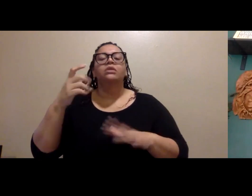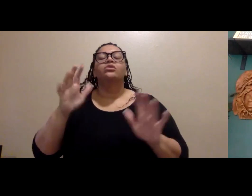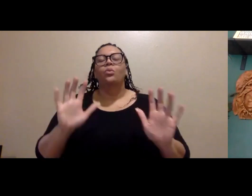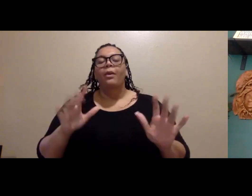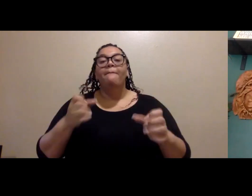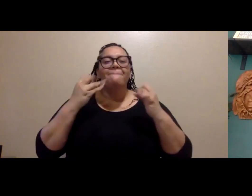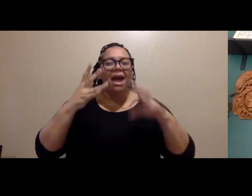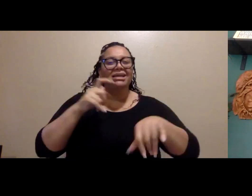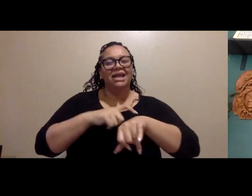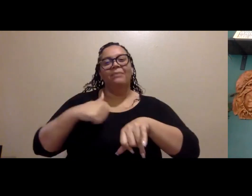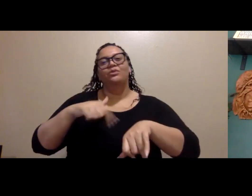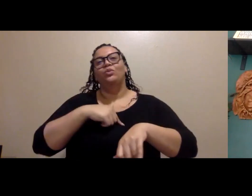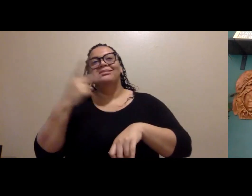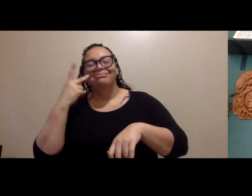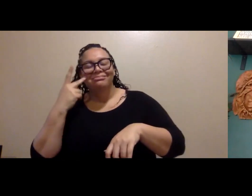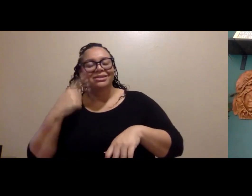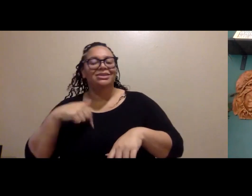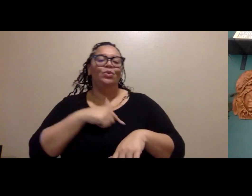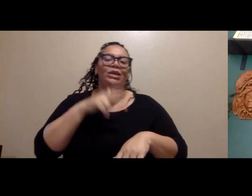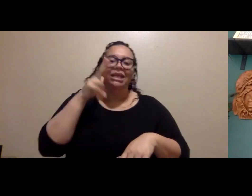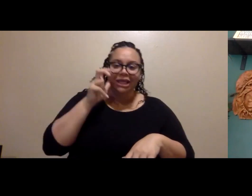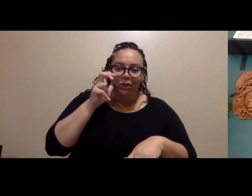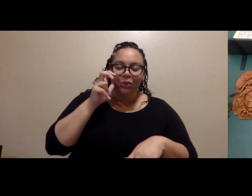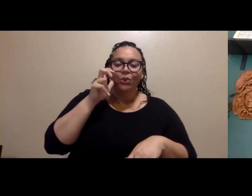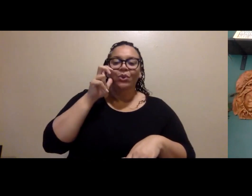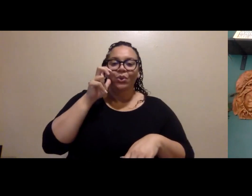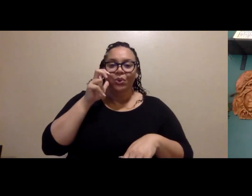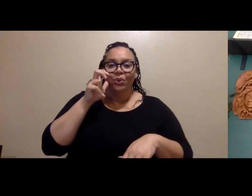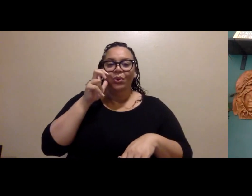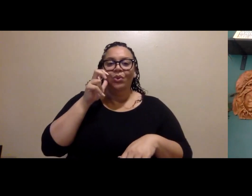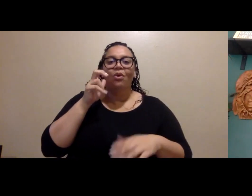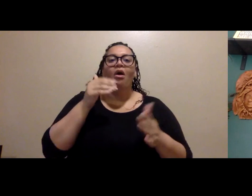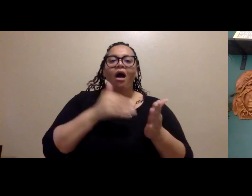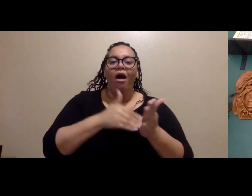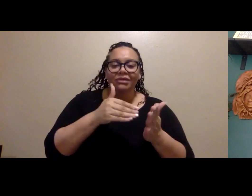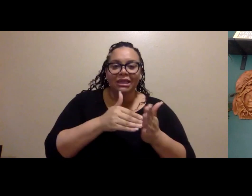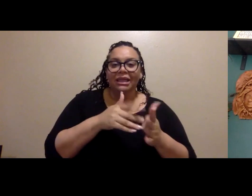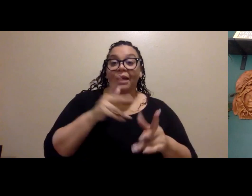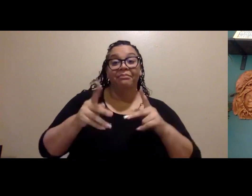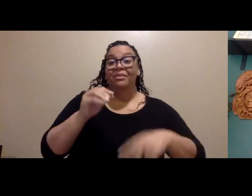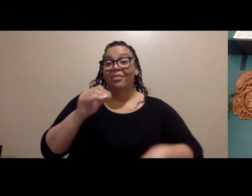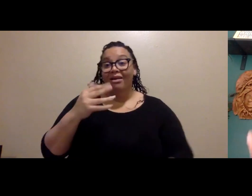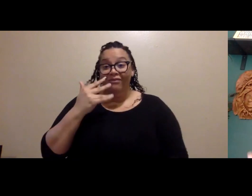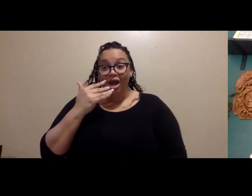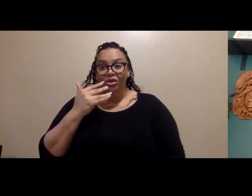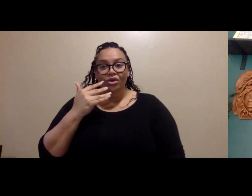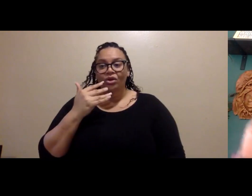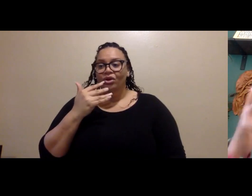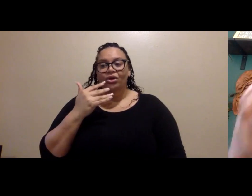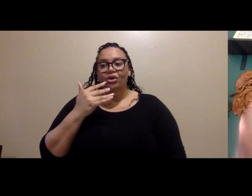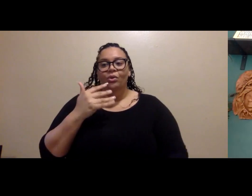and what we hear is that often people of color don't want